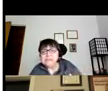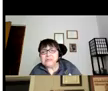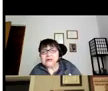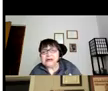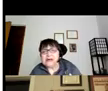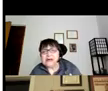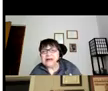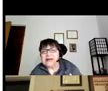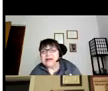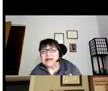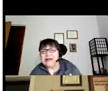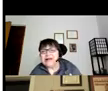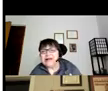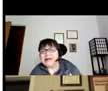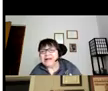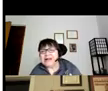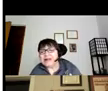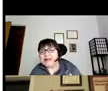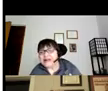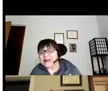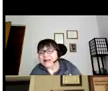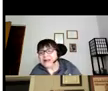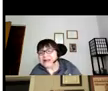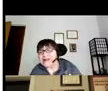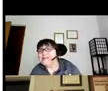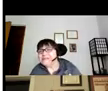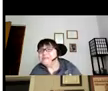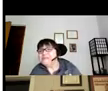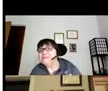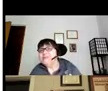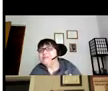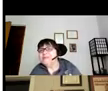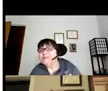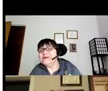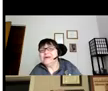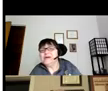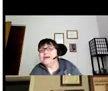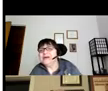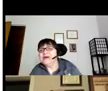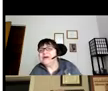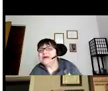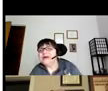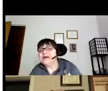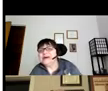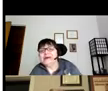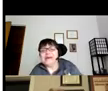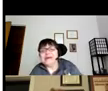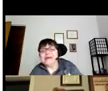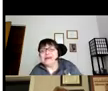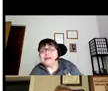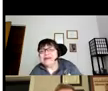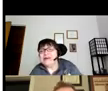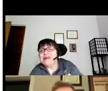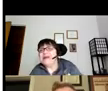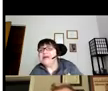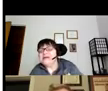So I would also say Nazarenes are Wesleyan, and so how I've come to that is that I